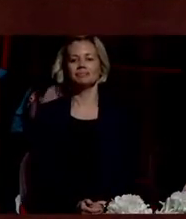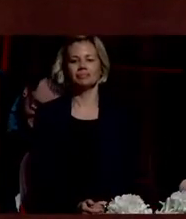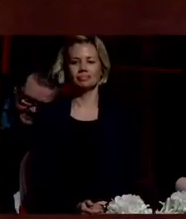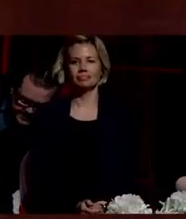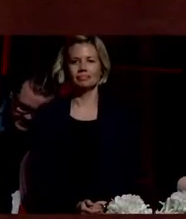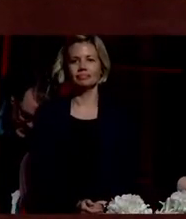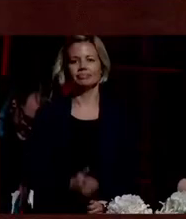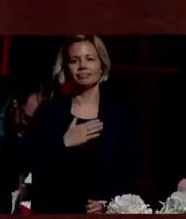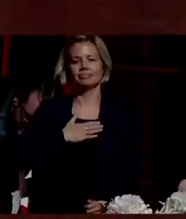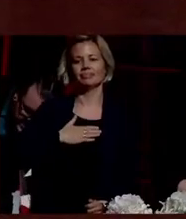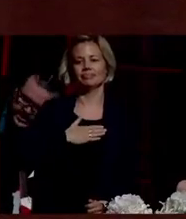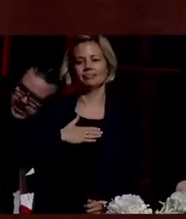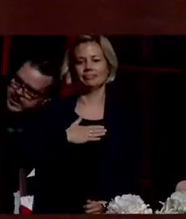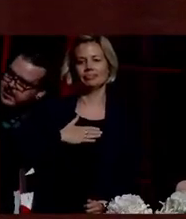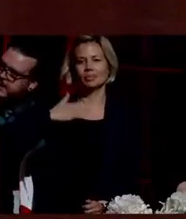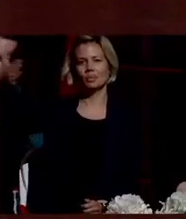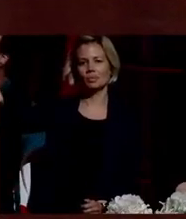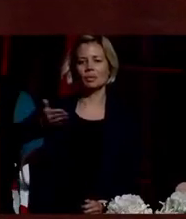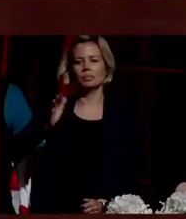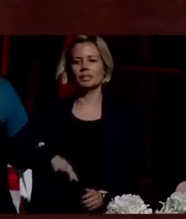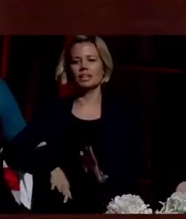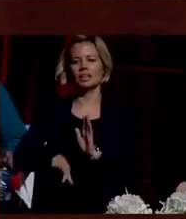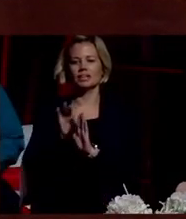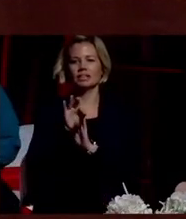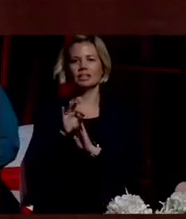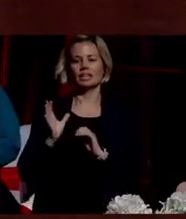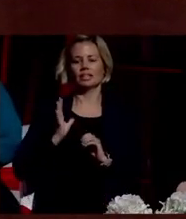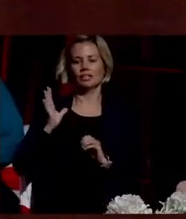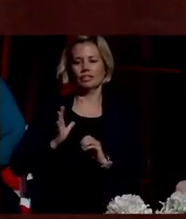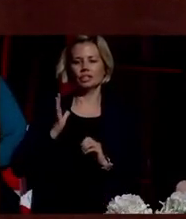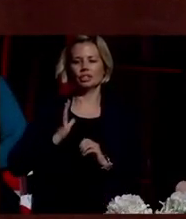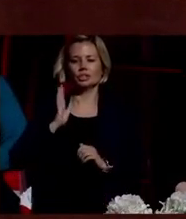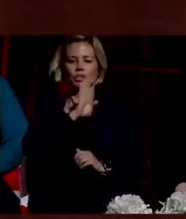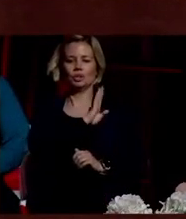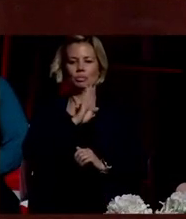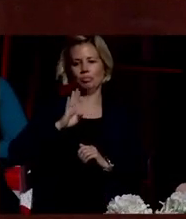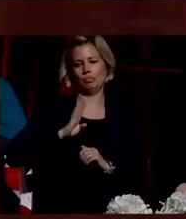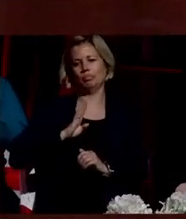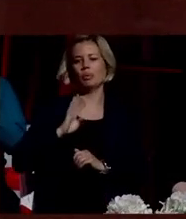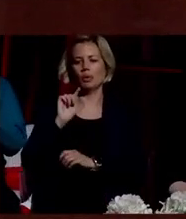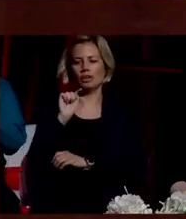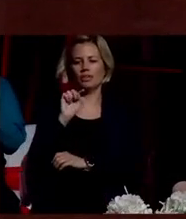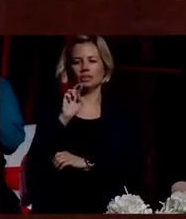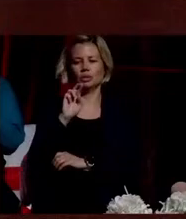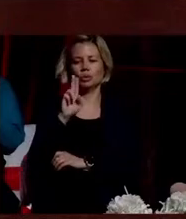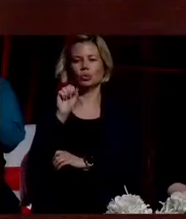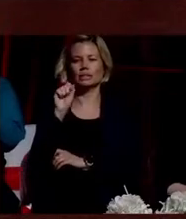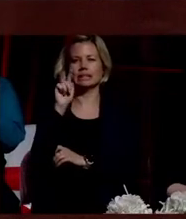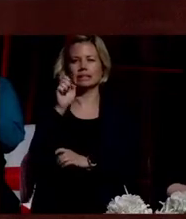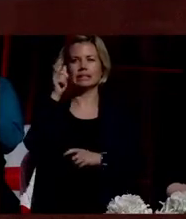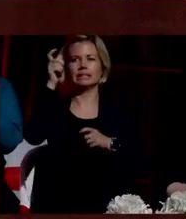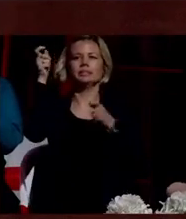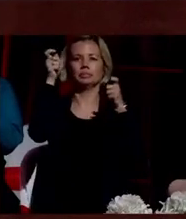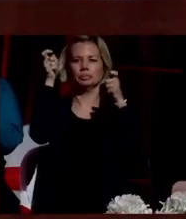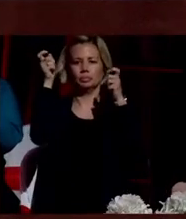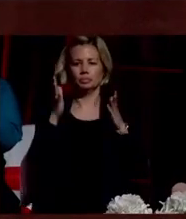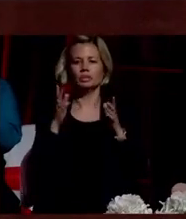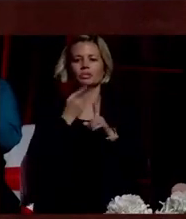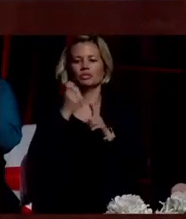Please welcome elected officials, members of the Washoe County Board of Trustees, and officials from Washoe County District who are here